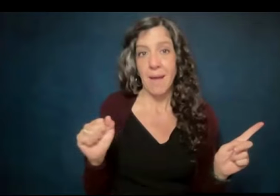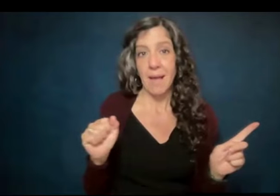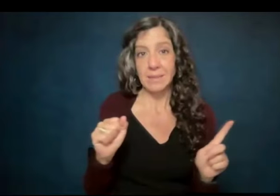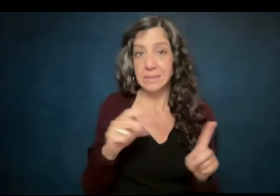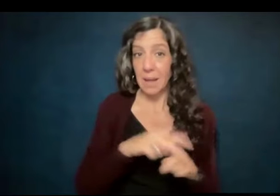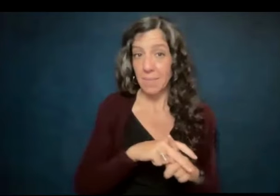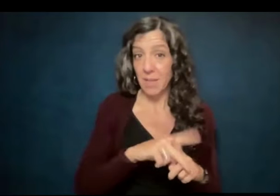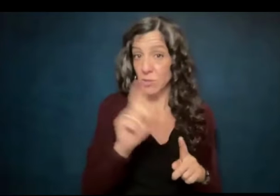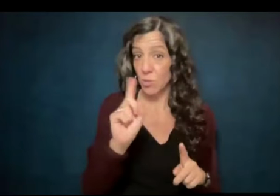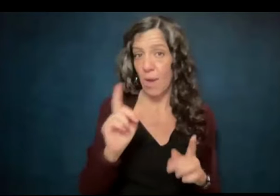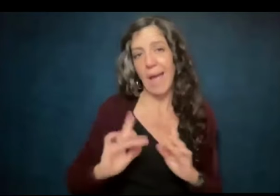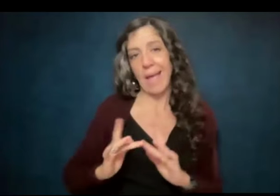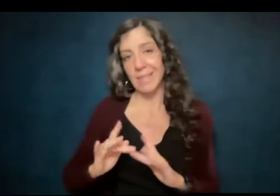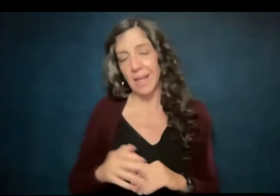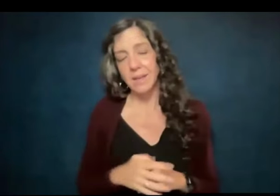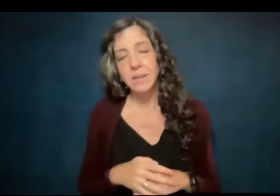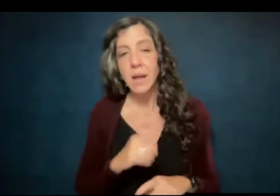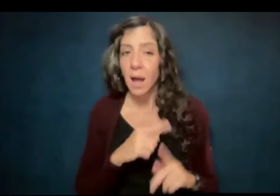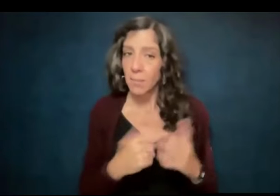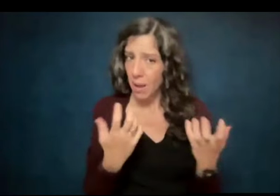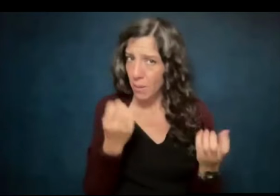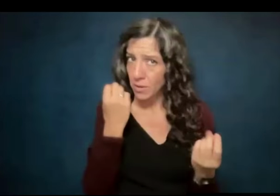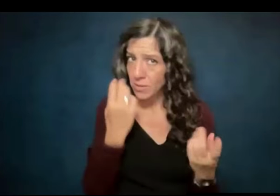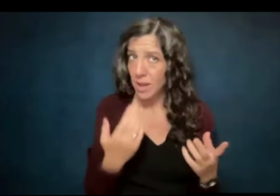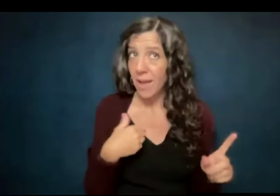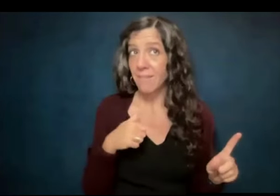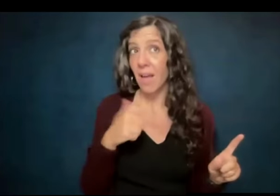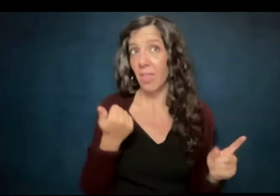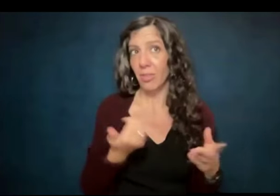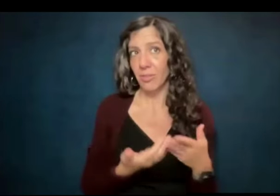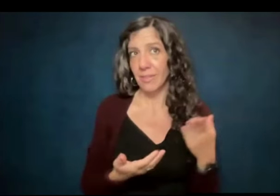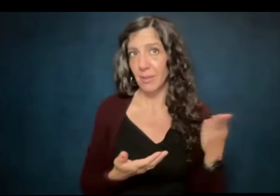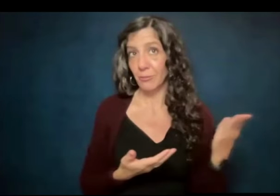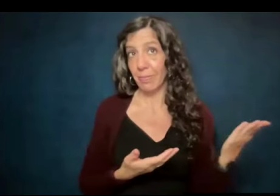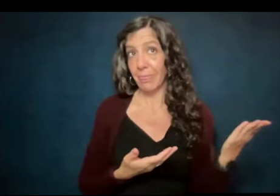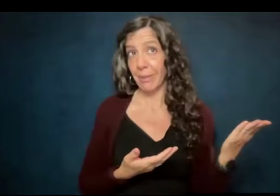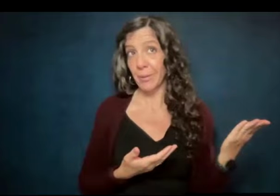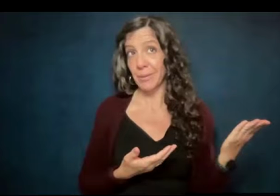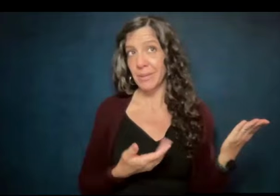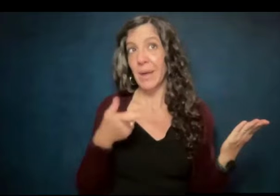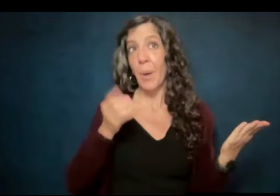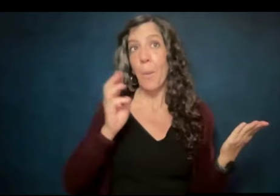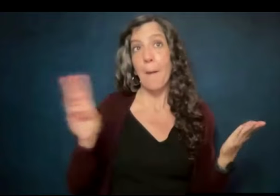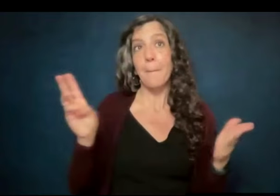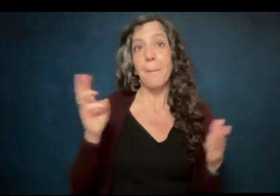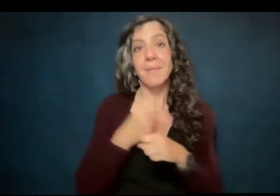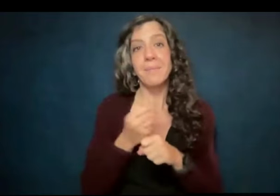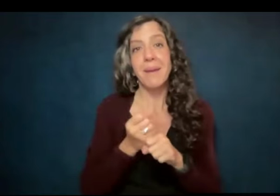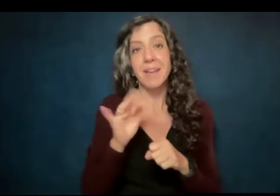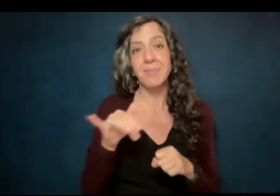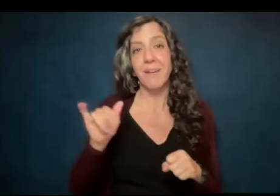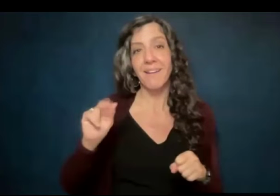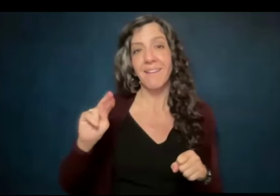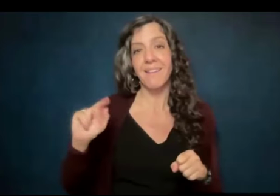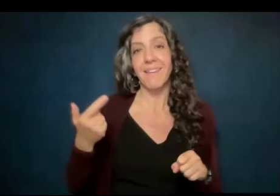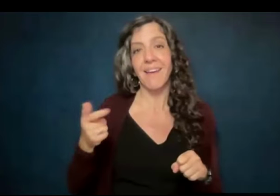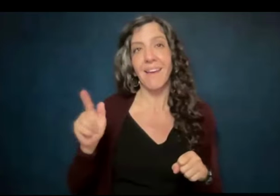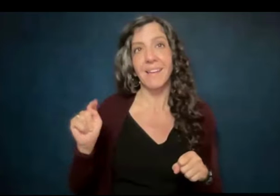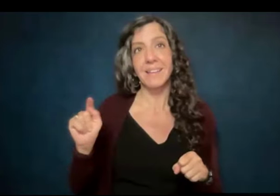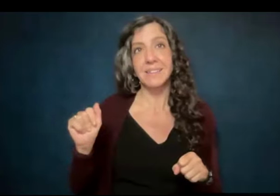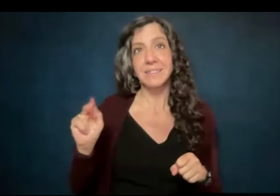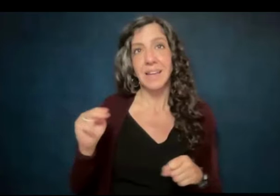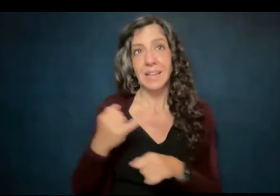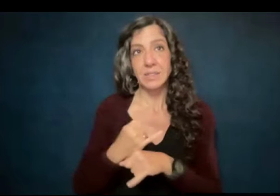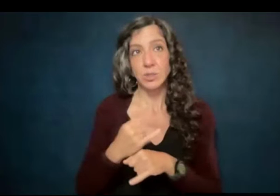but I also wanted to make you aware of this other resource. This website was created by the Yang Tan Institute, and